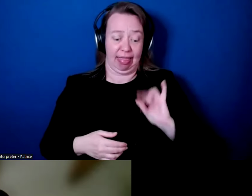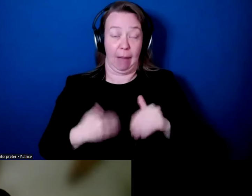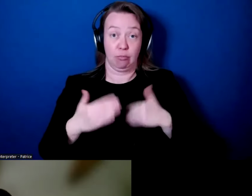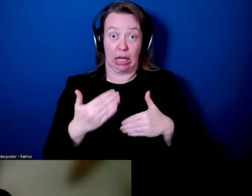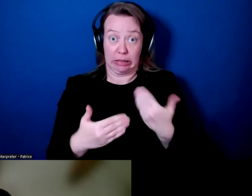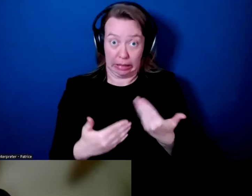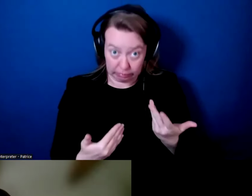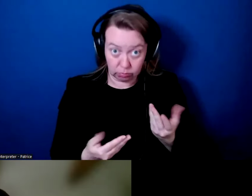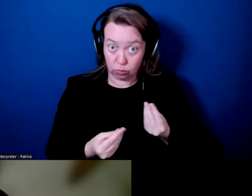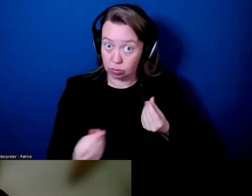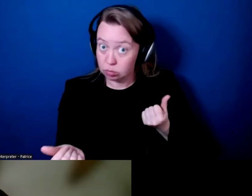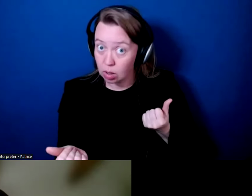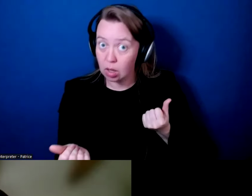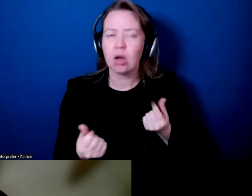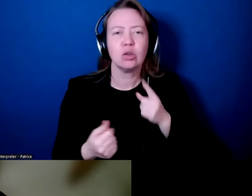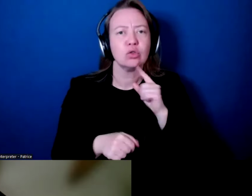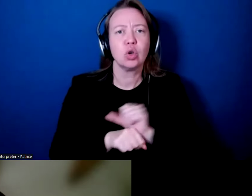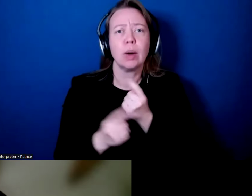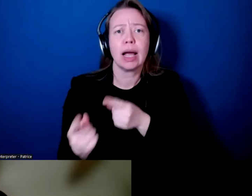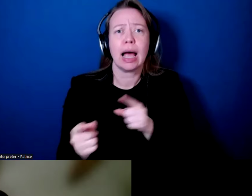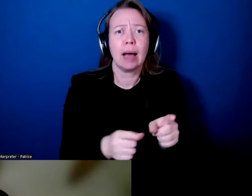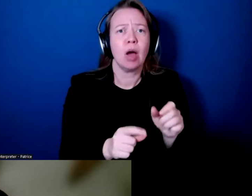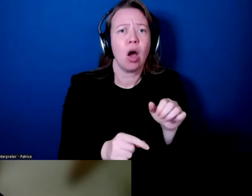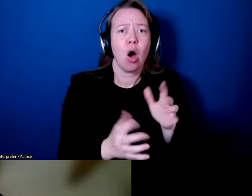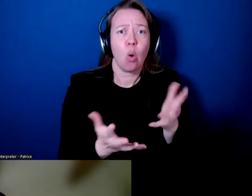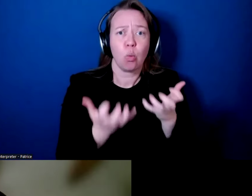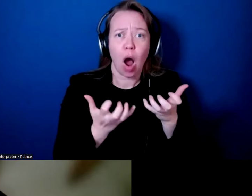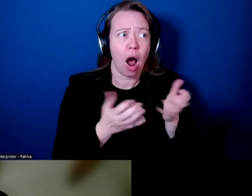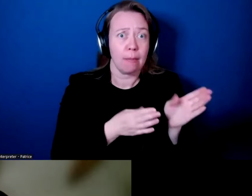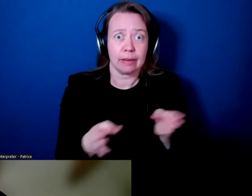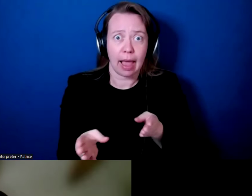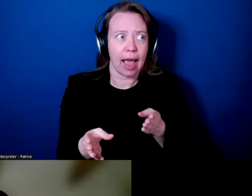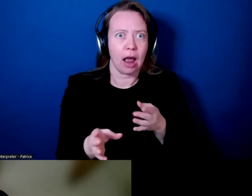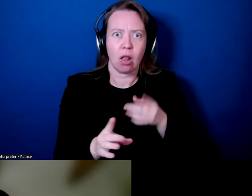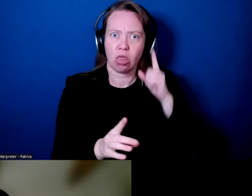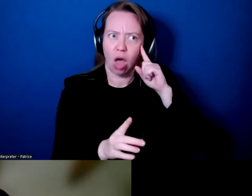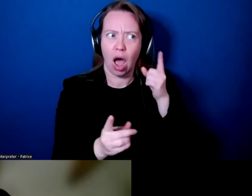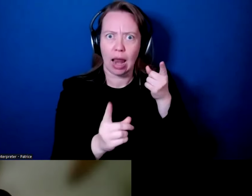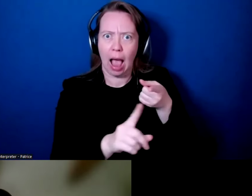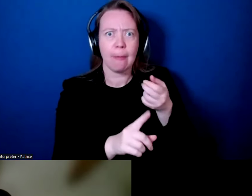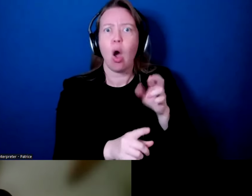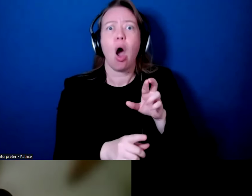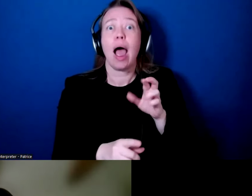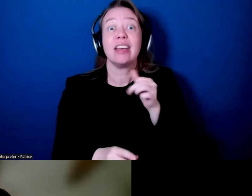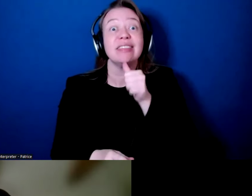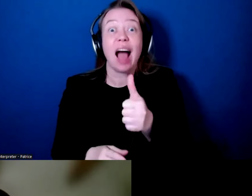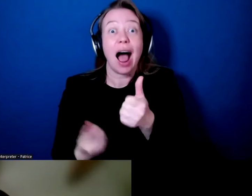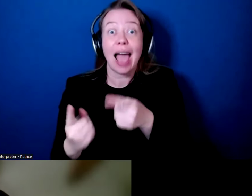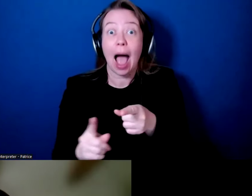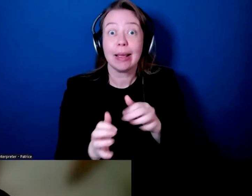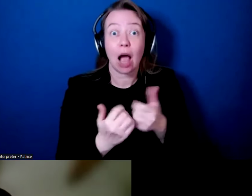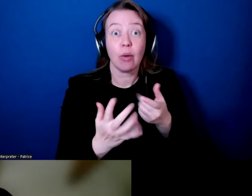to see whether it actually is playing out as intended or not, and be able to make some course corrections along the way so that that type